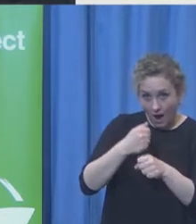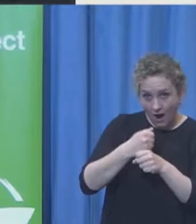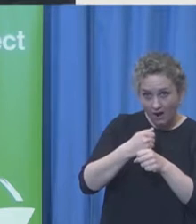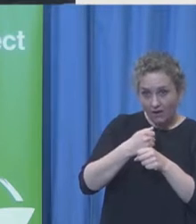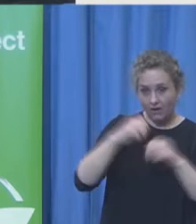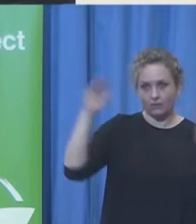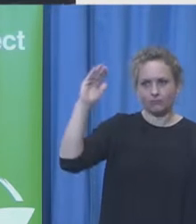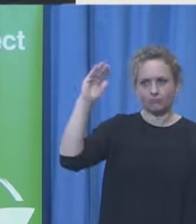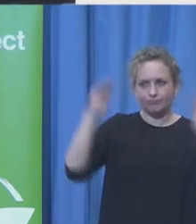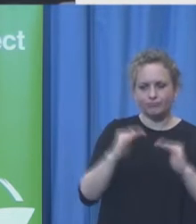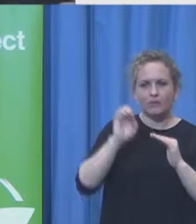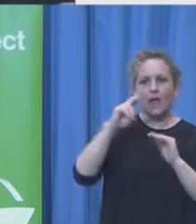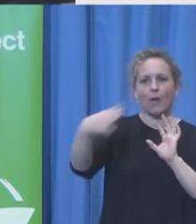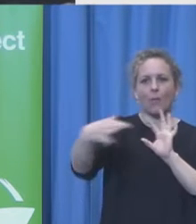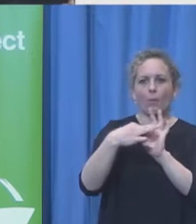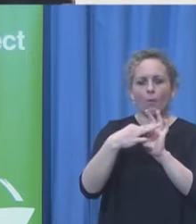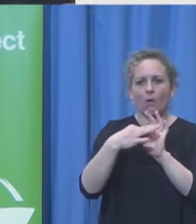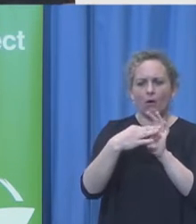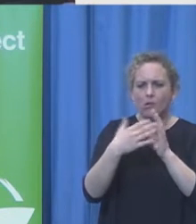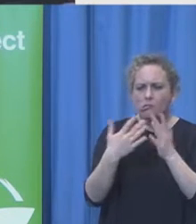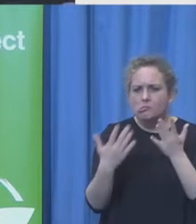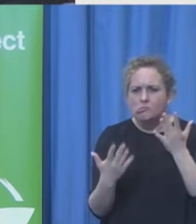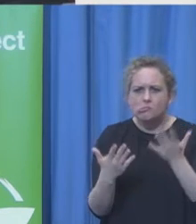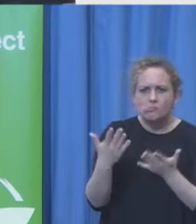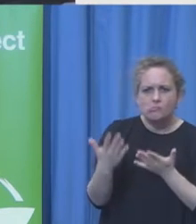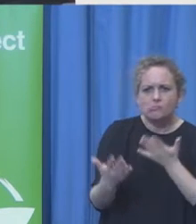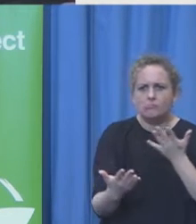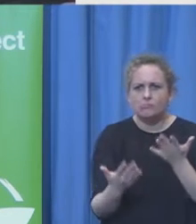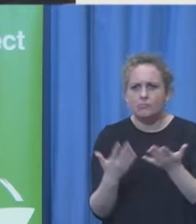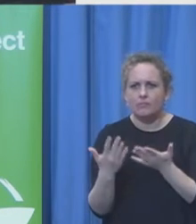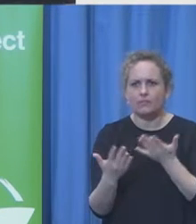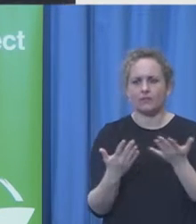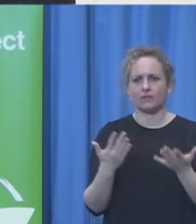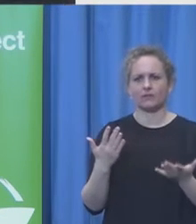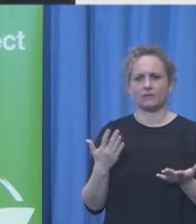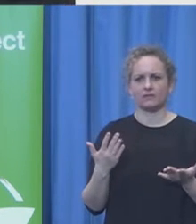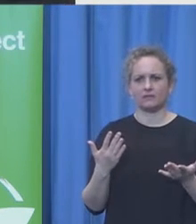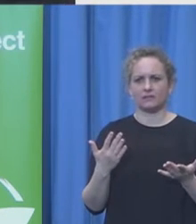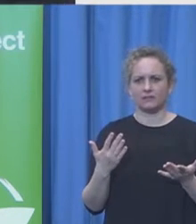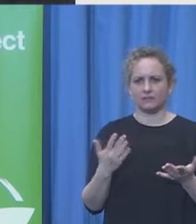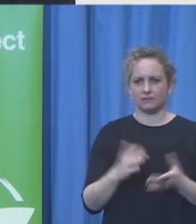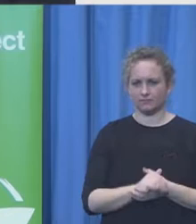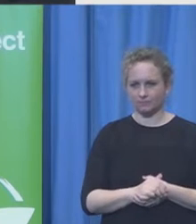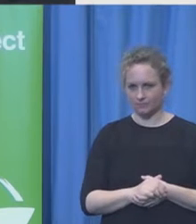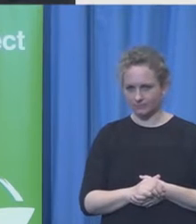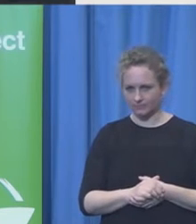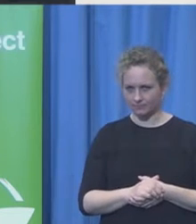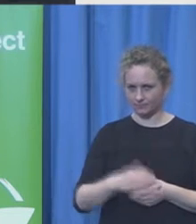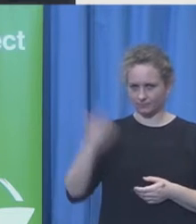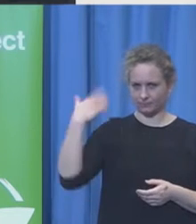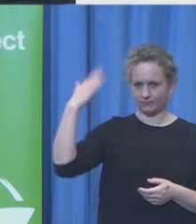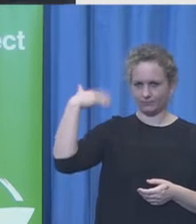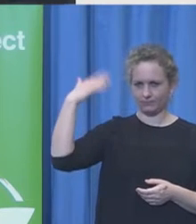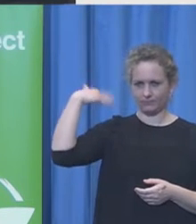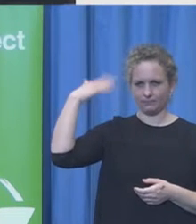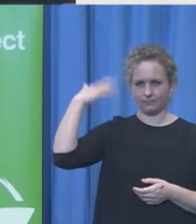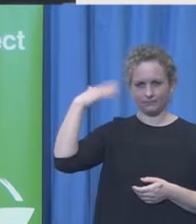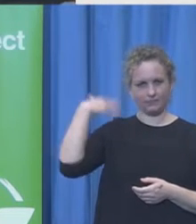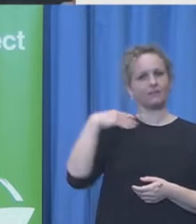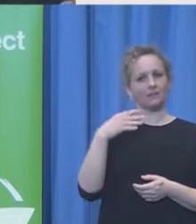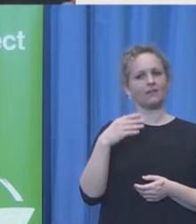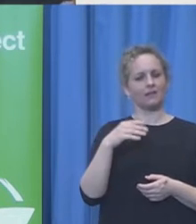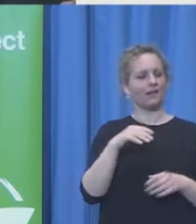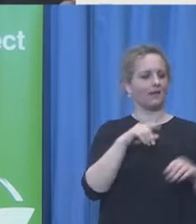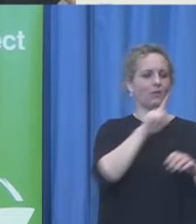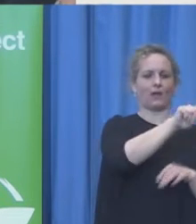we joined the European Union in the early 70s because Britain joined, and we were